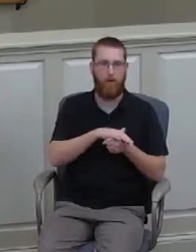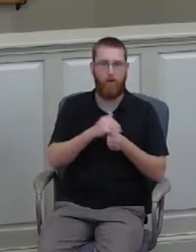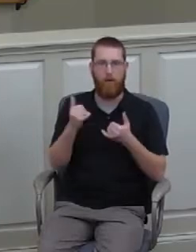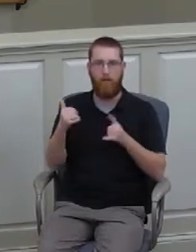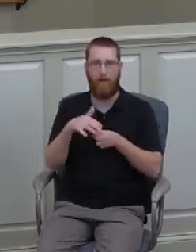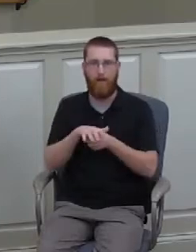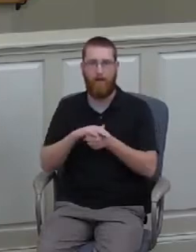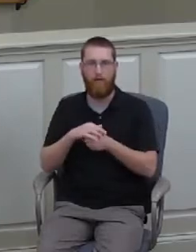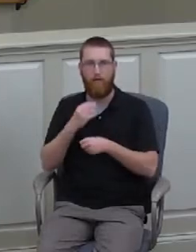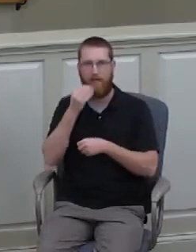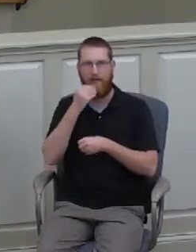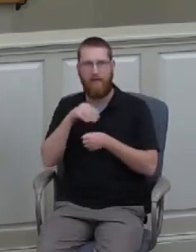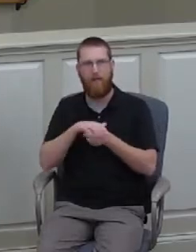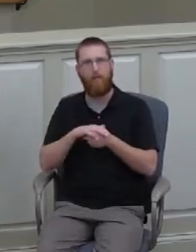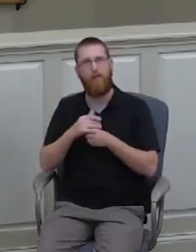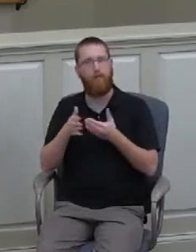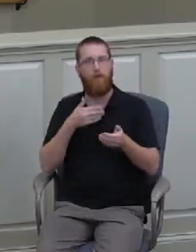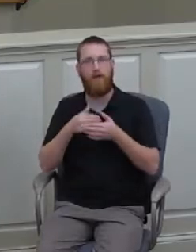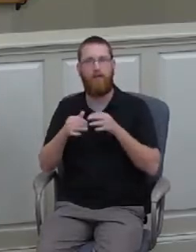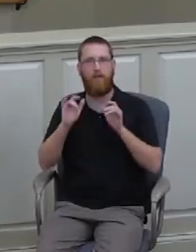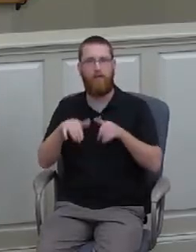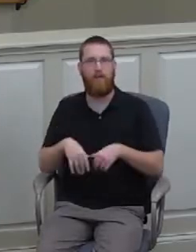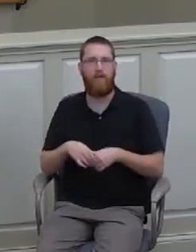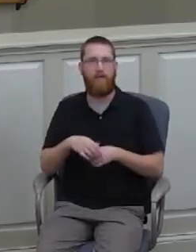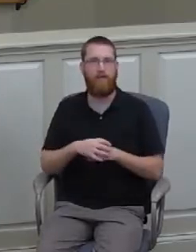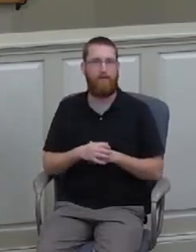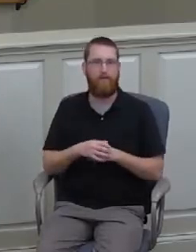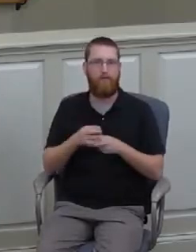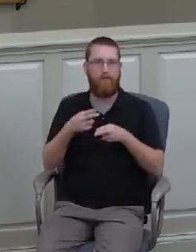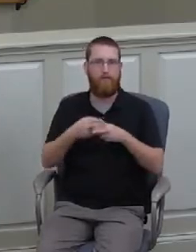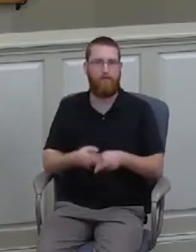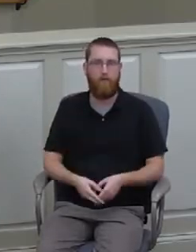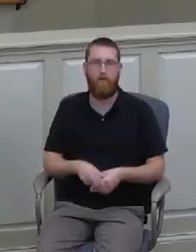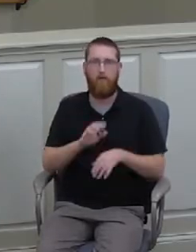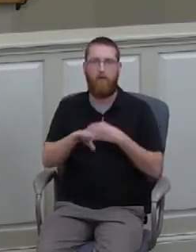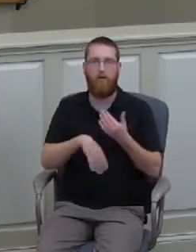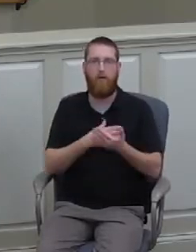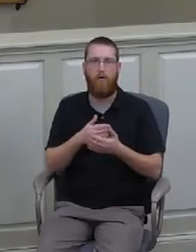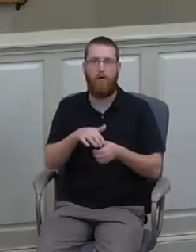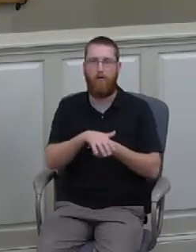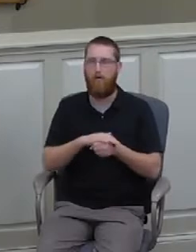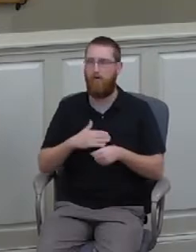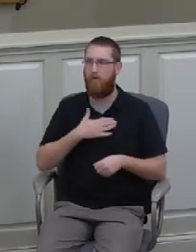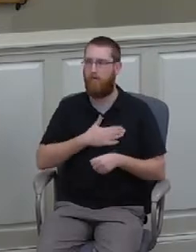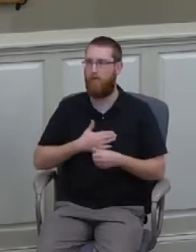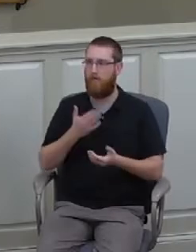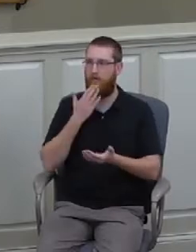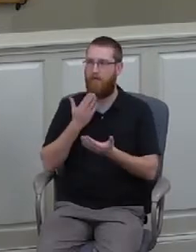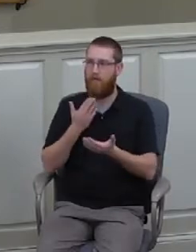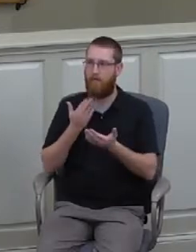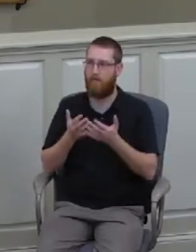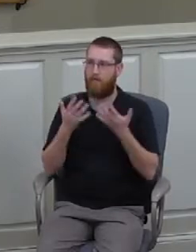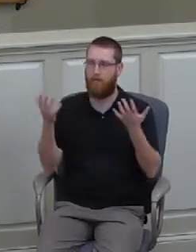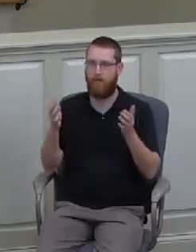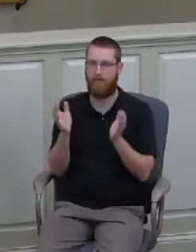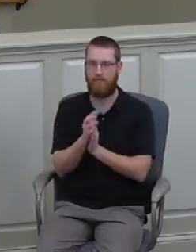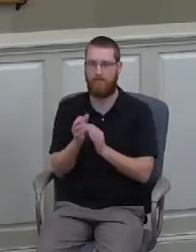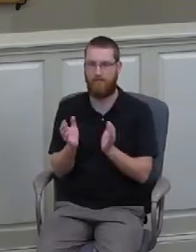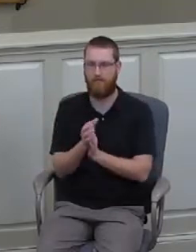local, eat local, whatever, drink local, whatever you want to do. All local, please. Thank you very much.